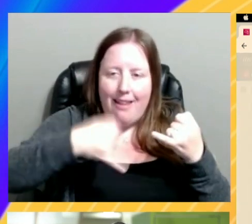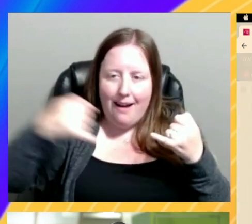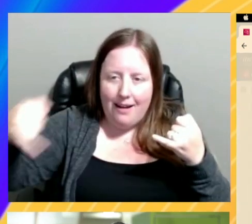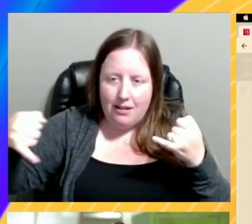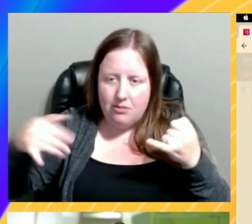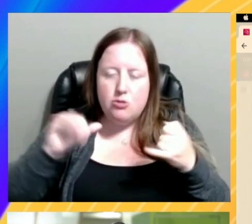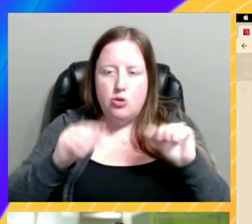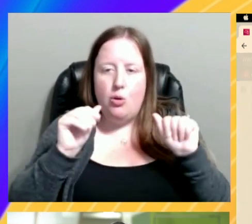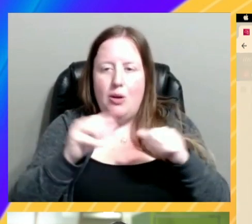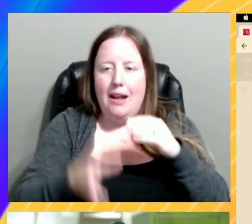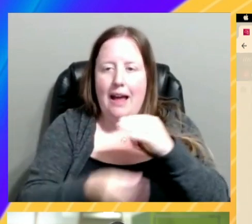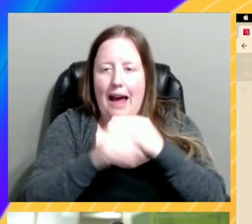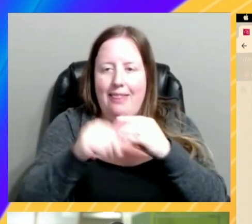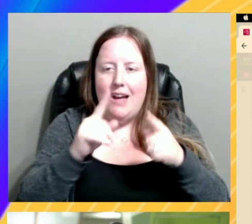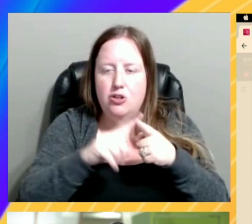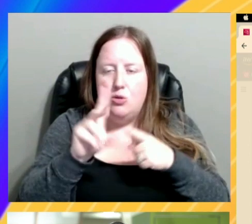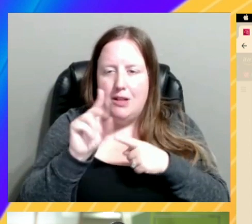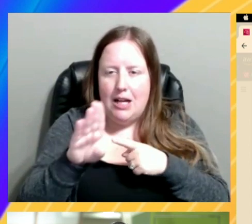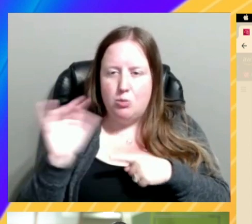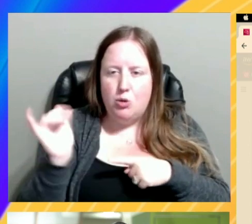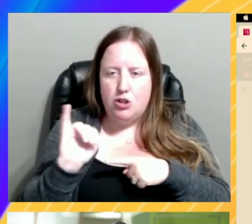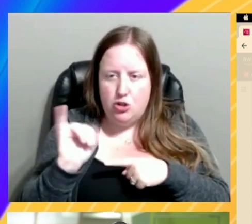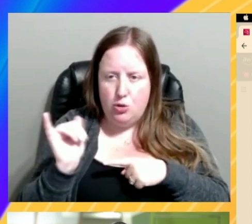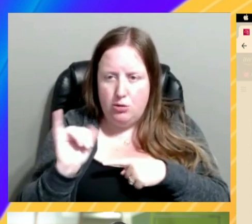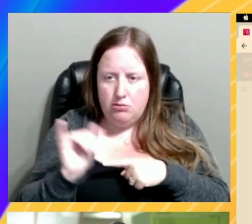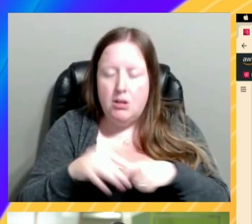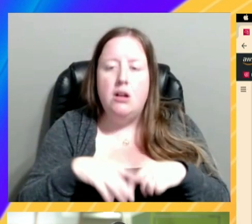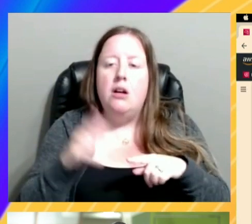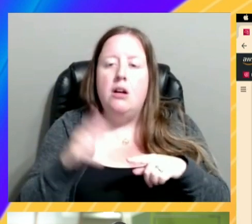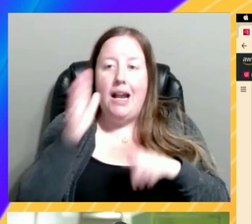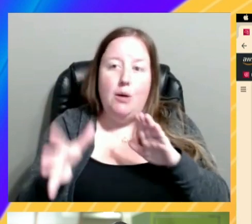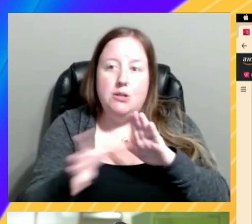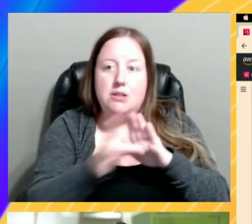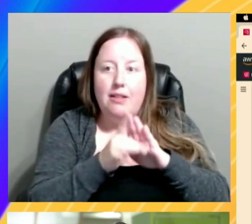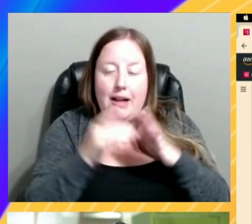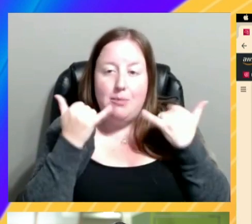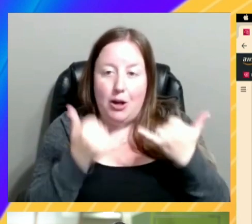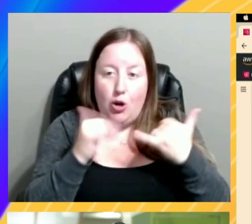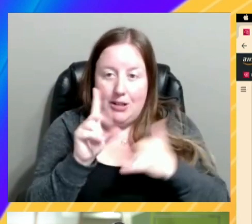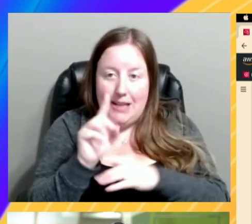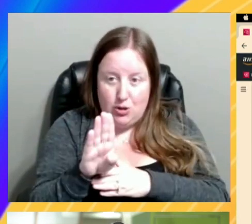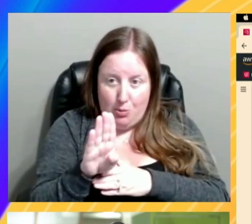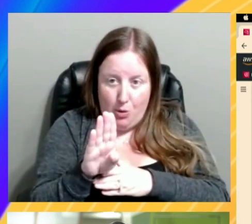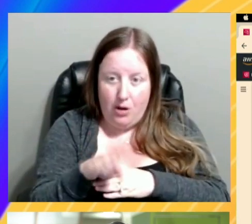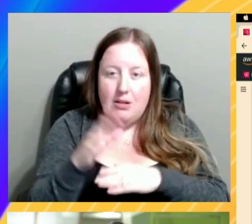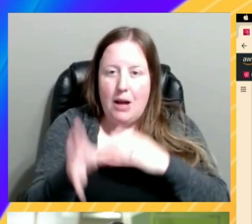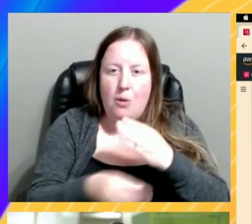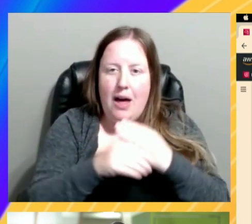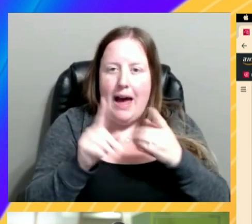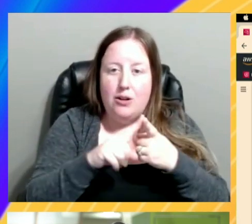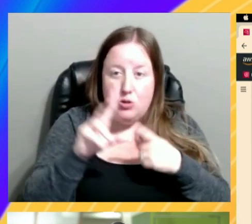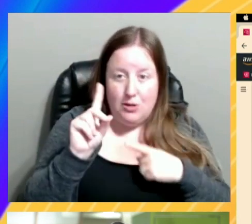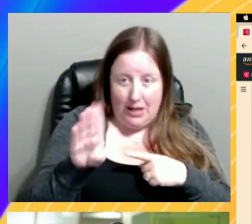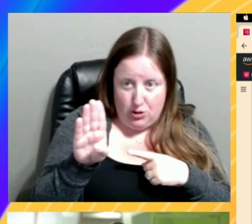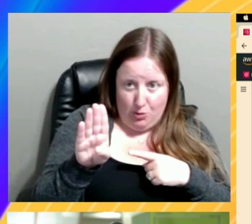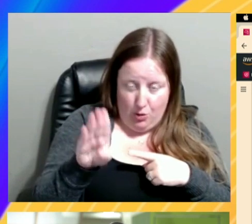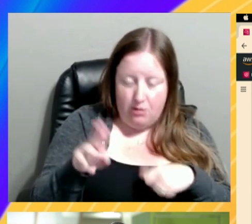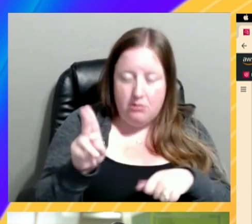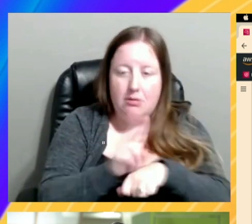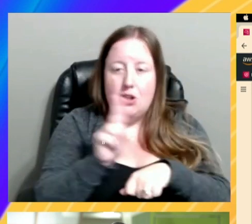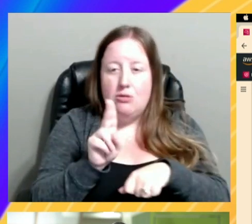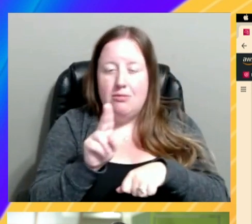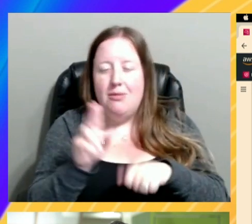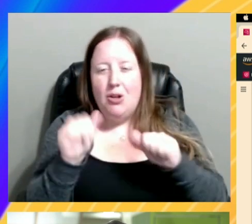the dashboard too. So I'm again going to select my current dashboard, click on add this to dashboard. Yeah. And you'll see that you can get